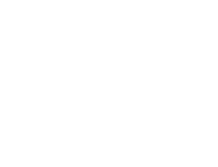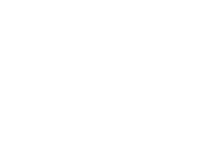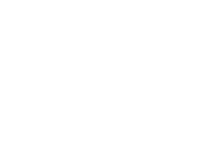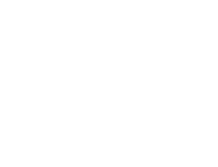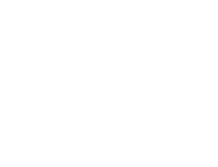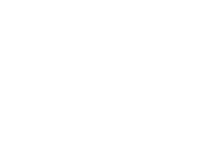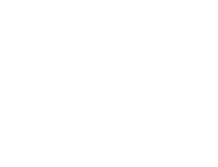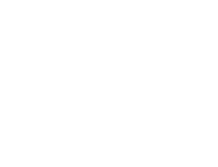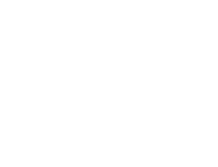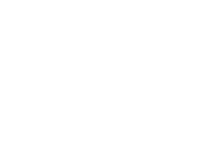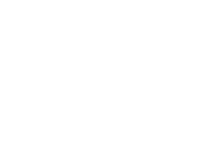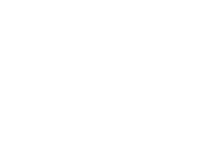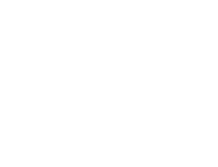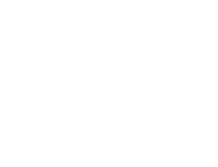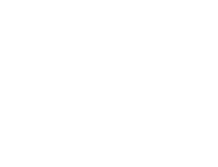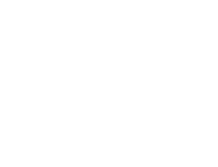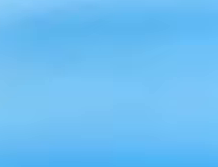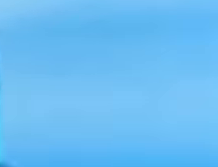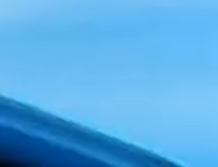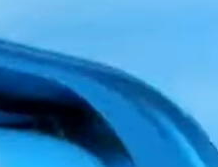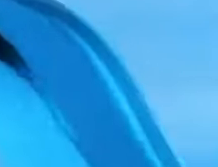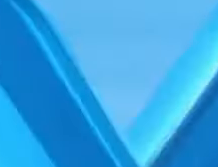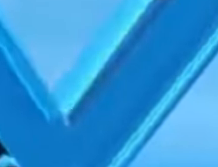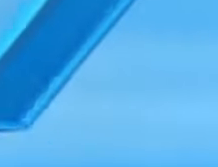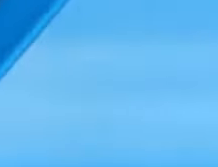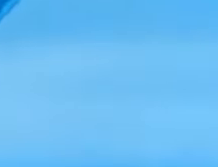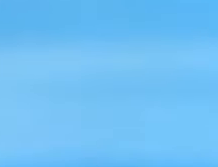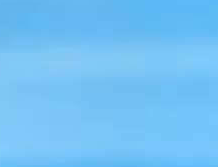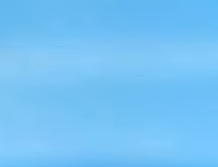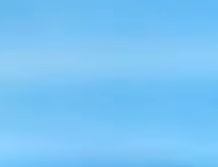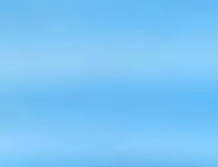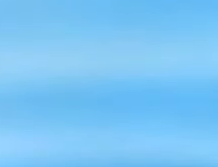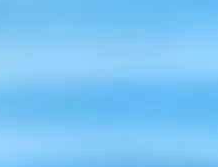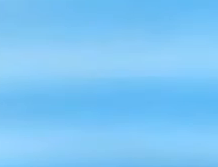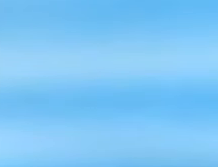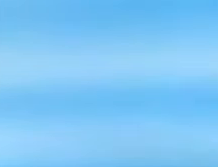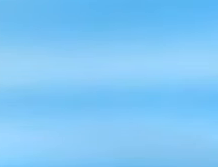Training Institute. Growing reputation.